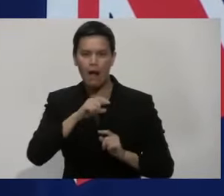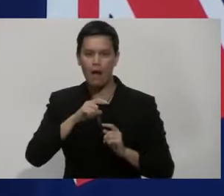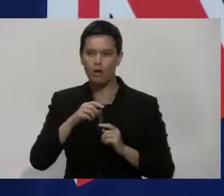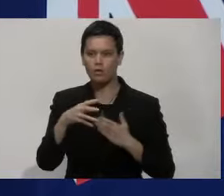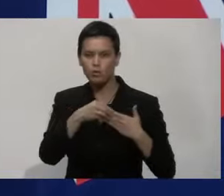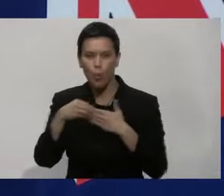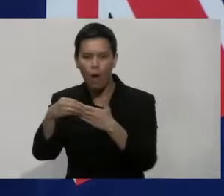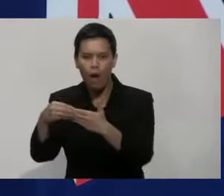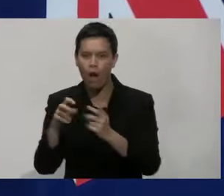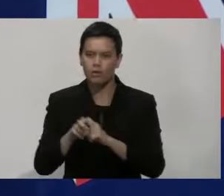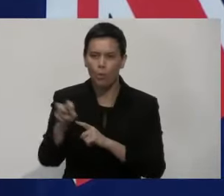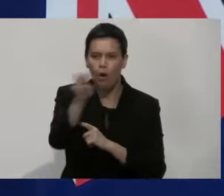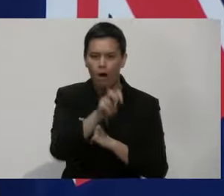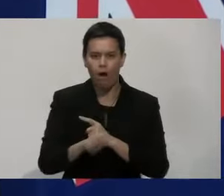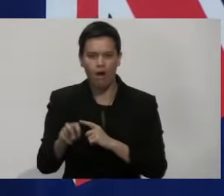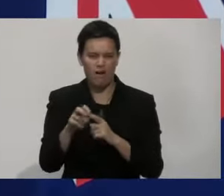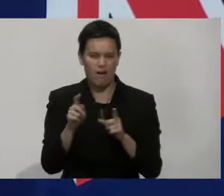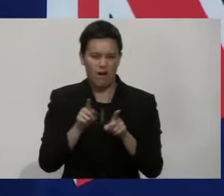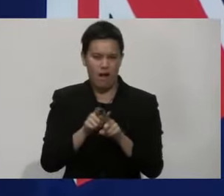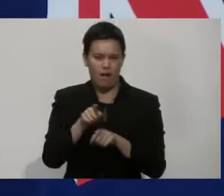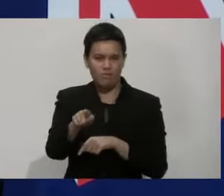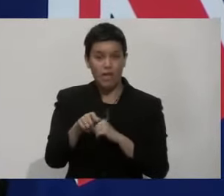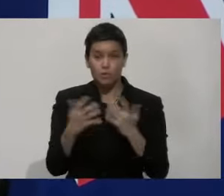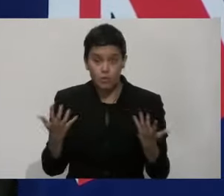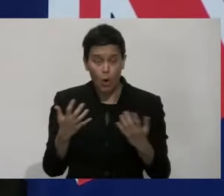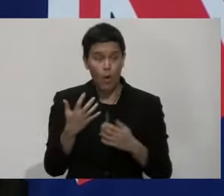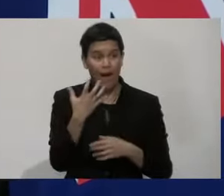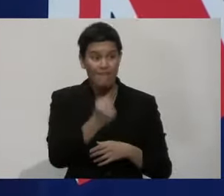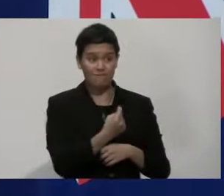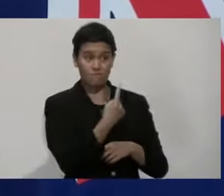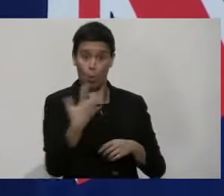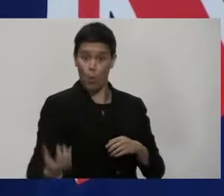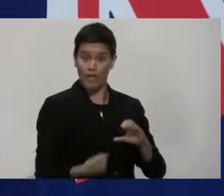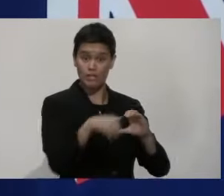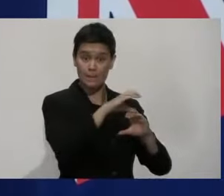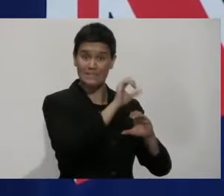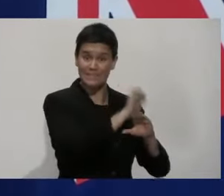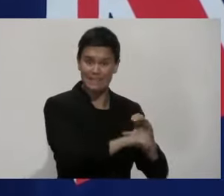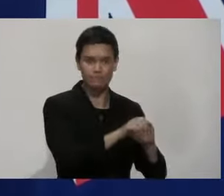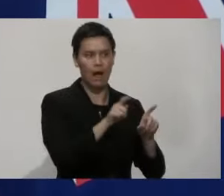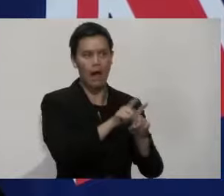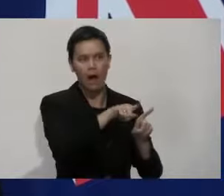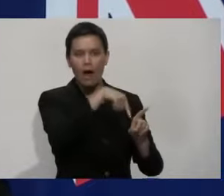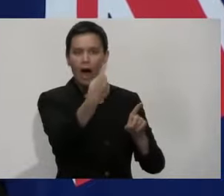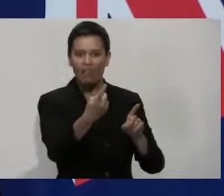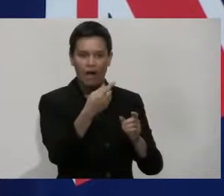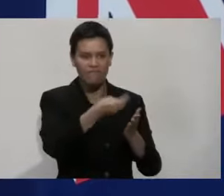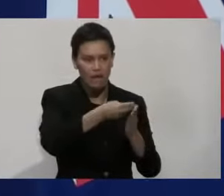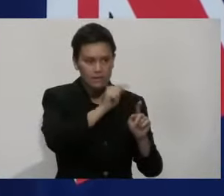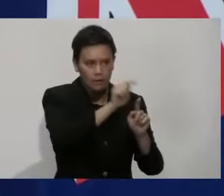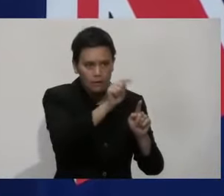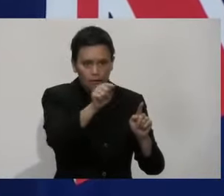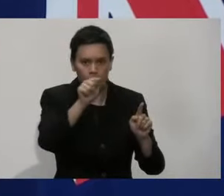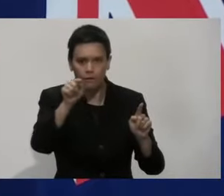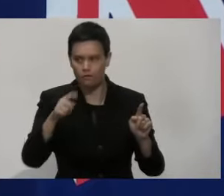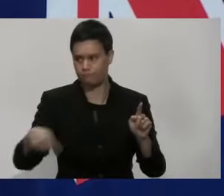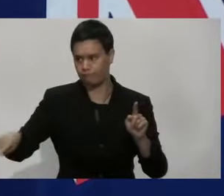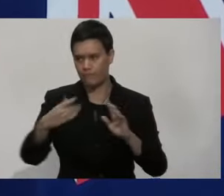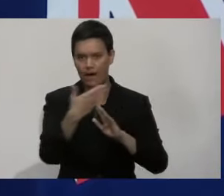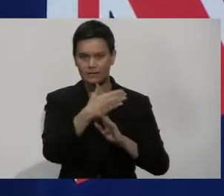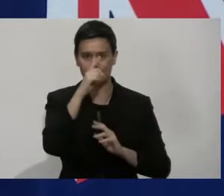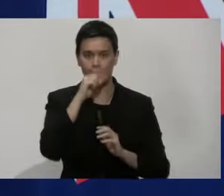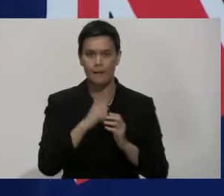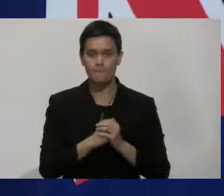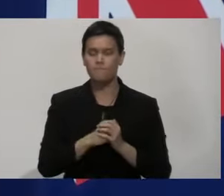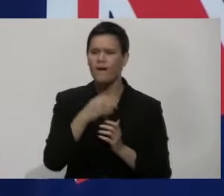and it supports tourism and it supports accommodation. So we've taken a whole ecosystem view. Joe? Restrictions on tangihanga